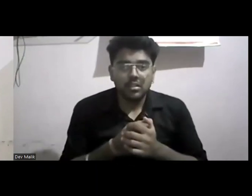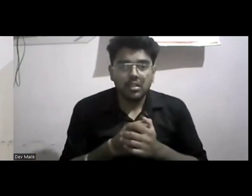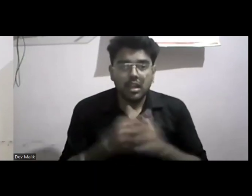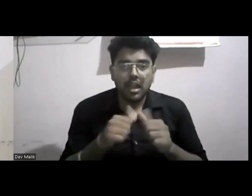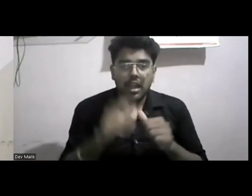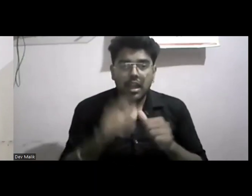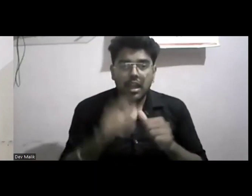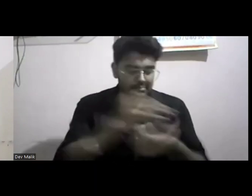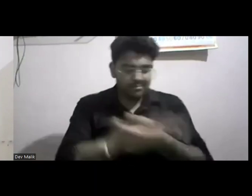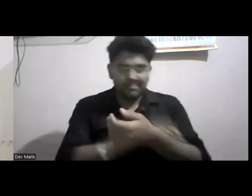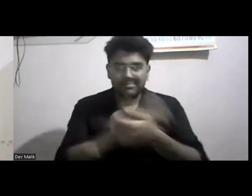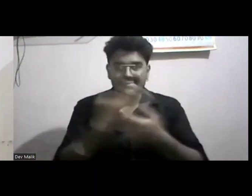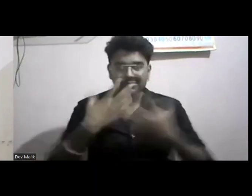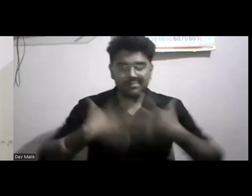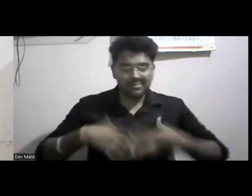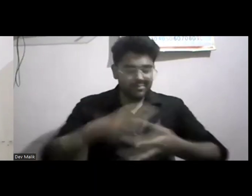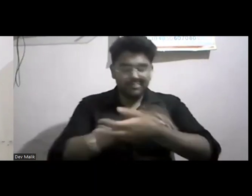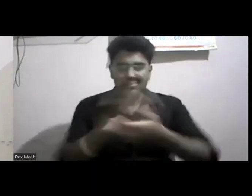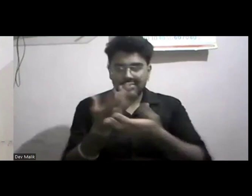part, which is known as